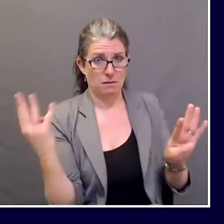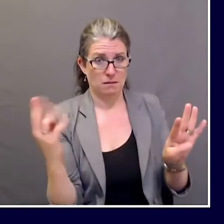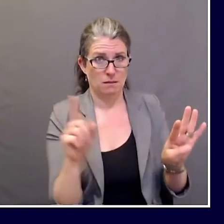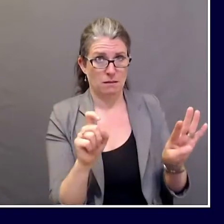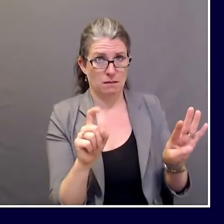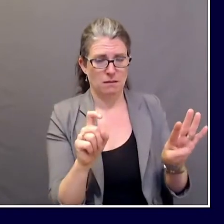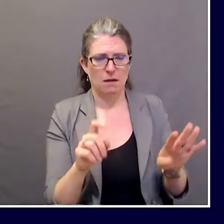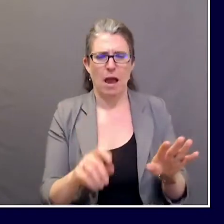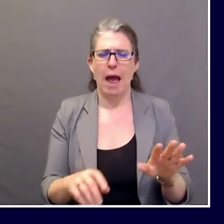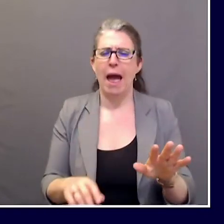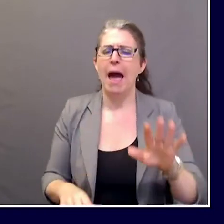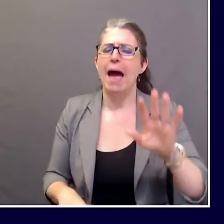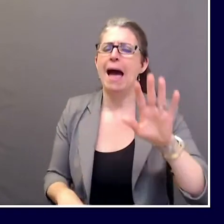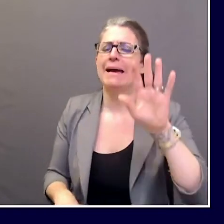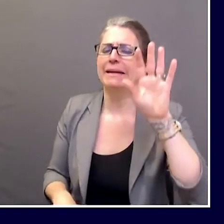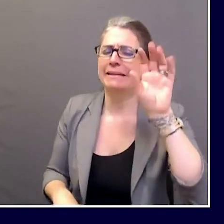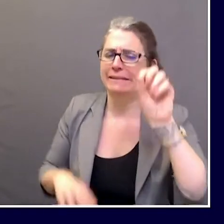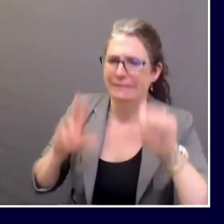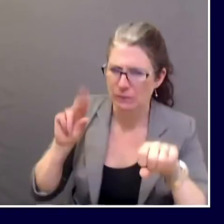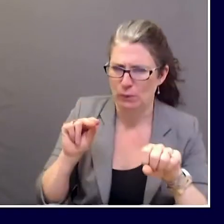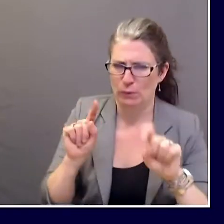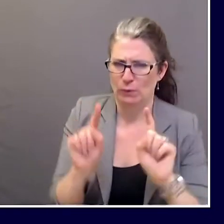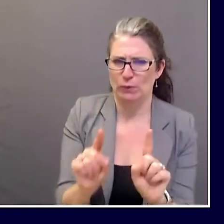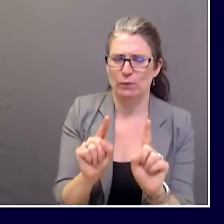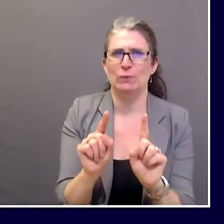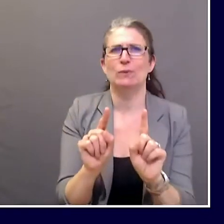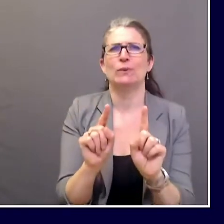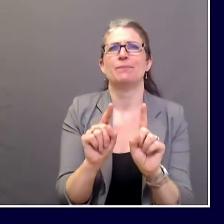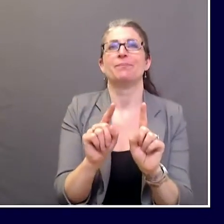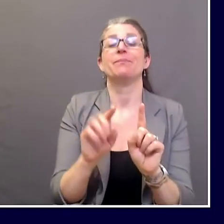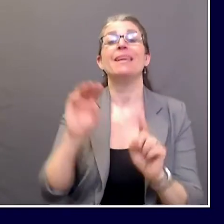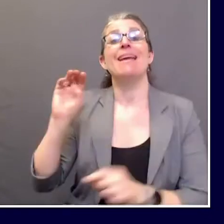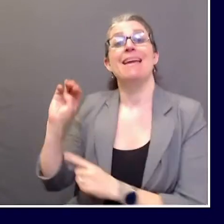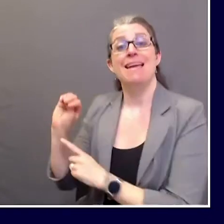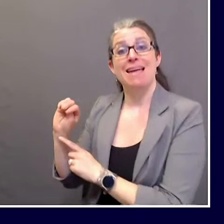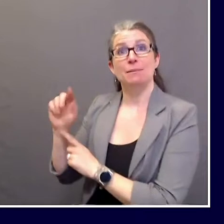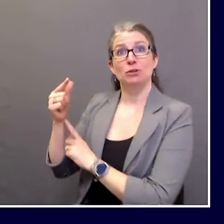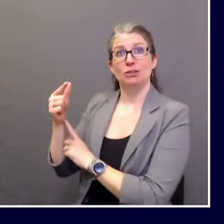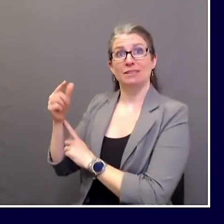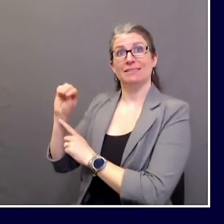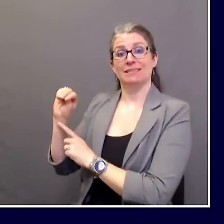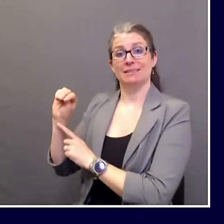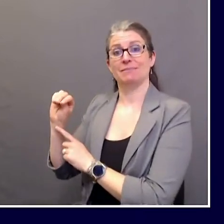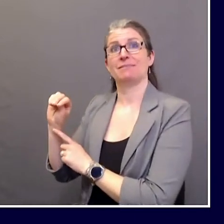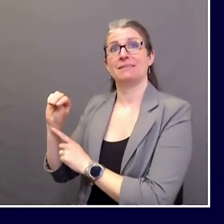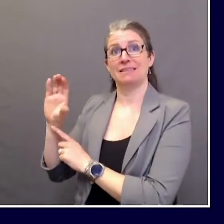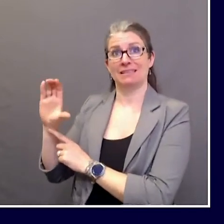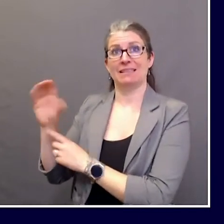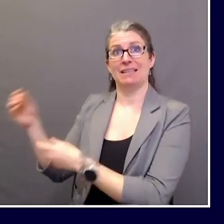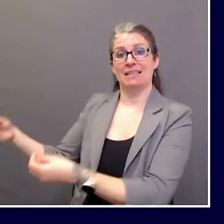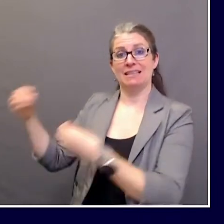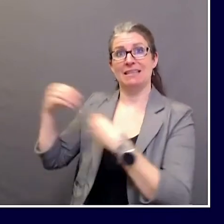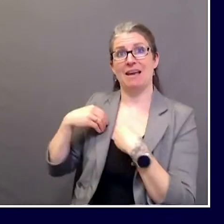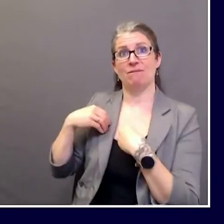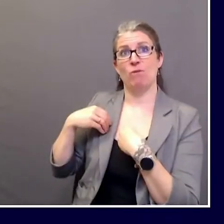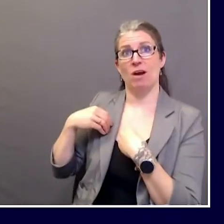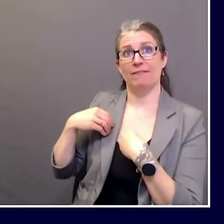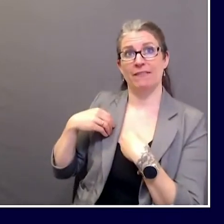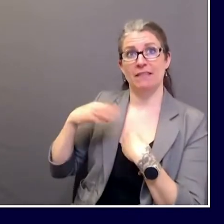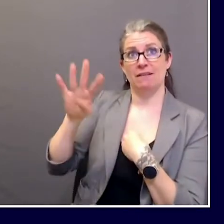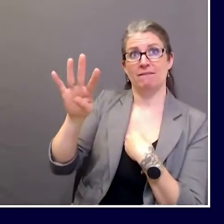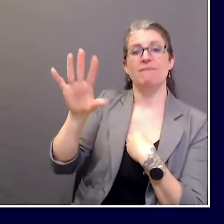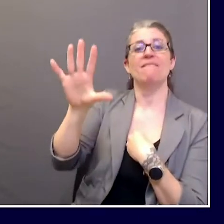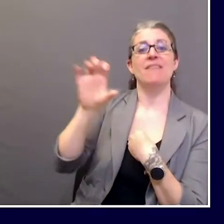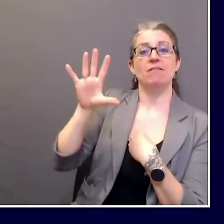supplying 550 doses to cover the operations for this afternoon and tomorrow. As Commissioner